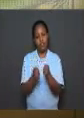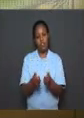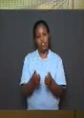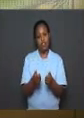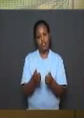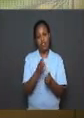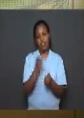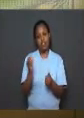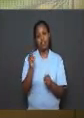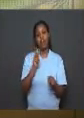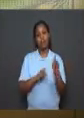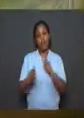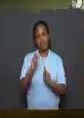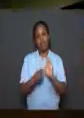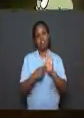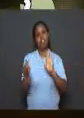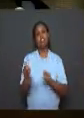and public trials?